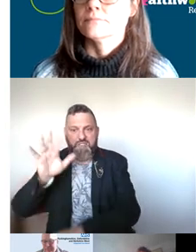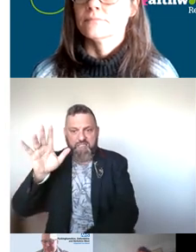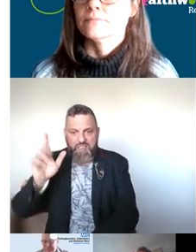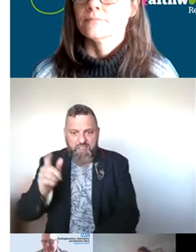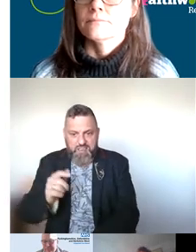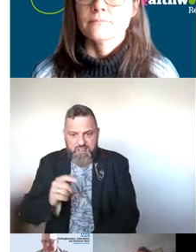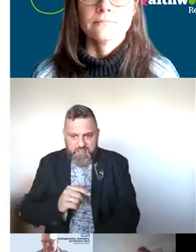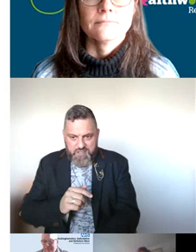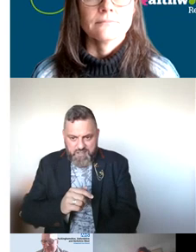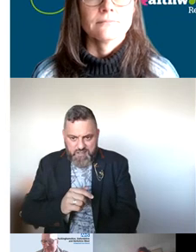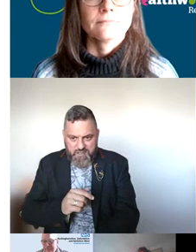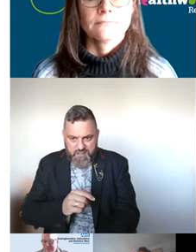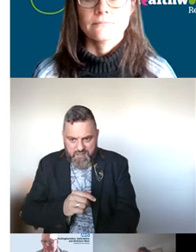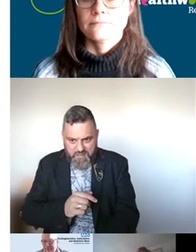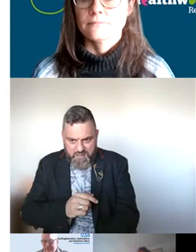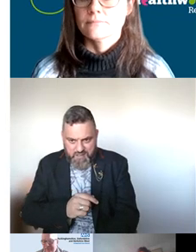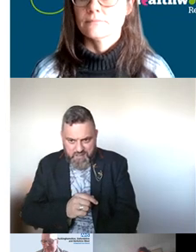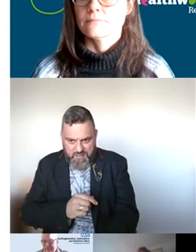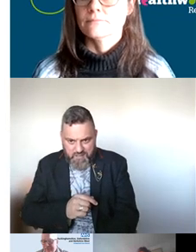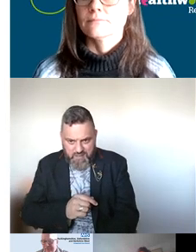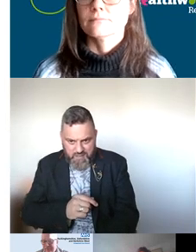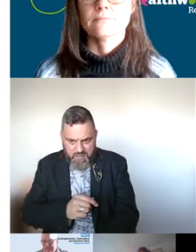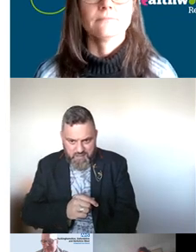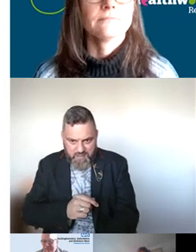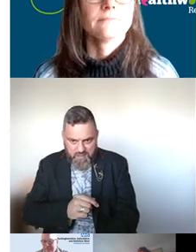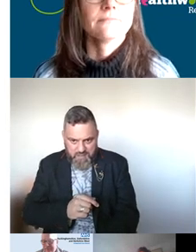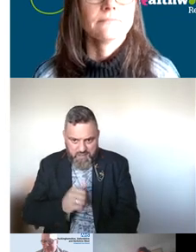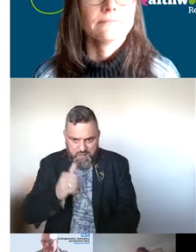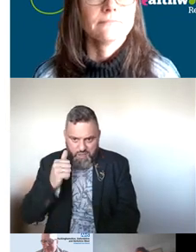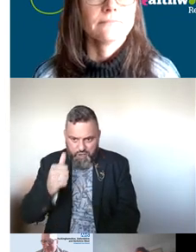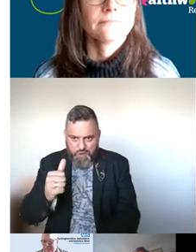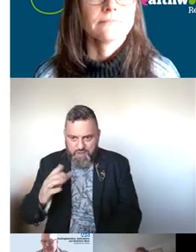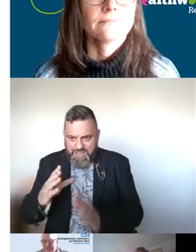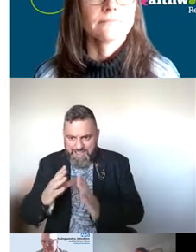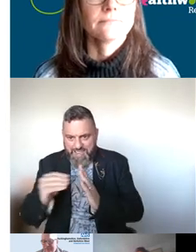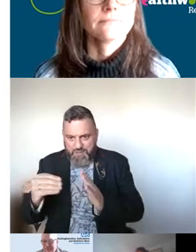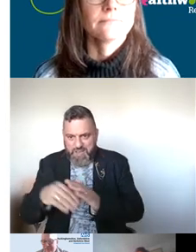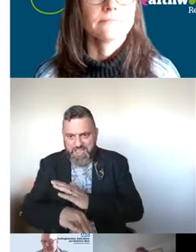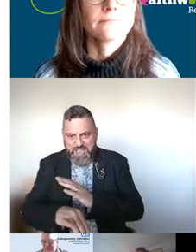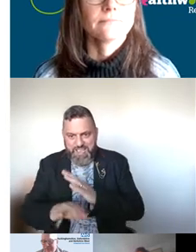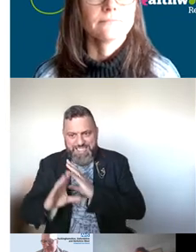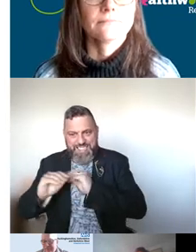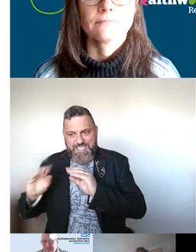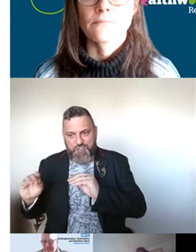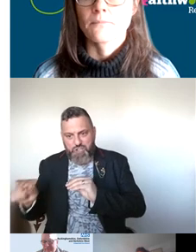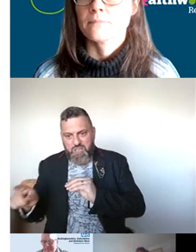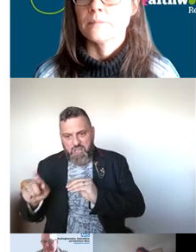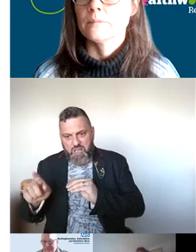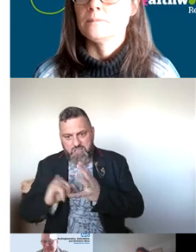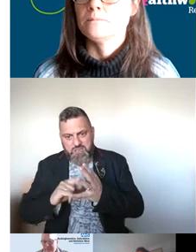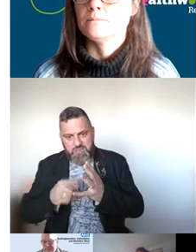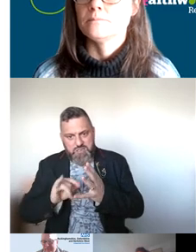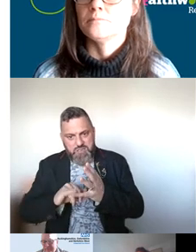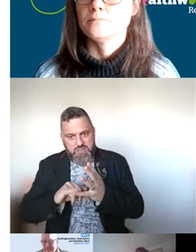There are some really good examples that are happening in Surrey and in Sussex.